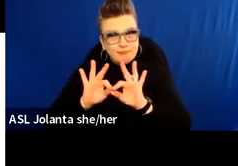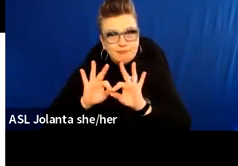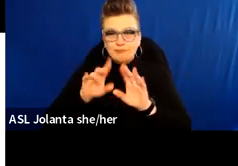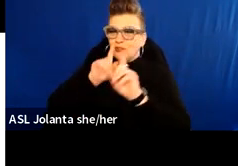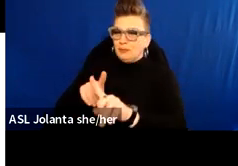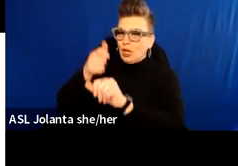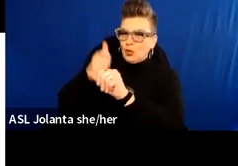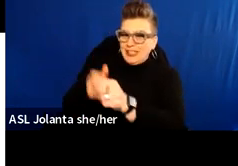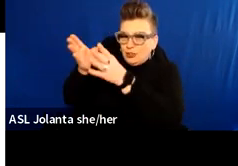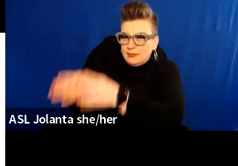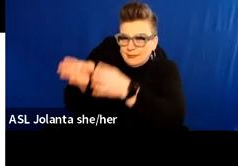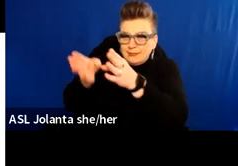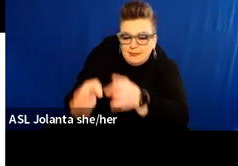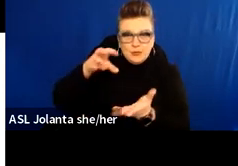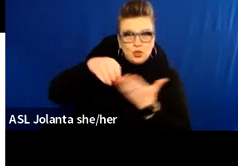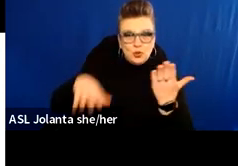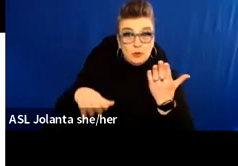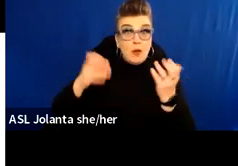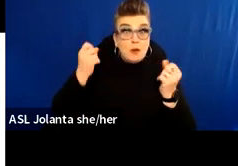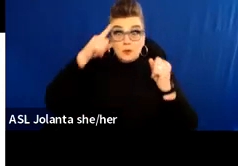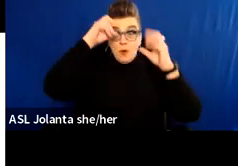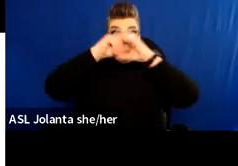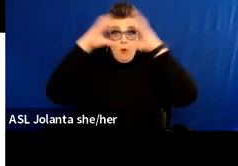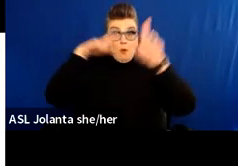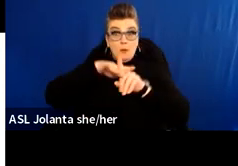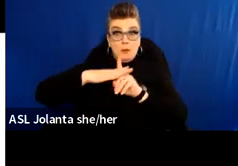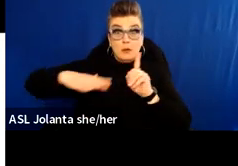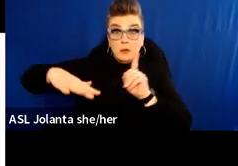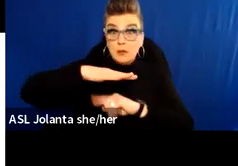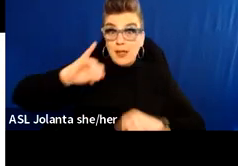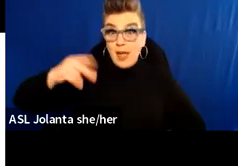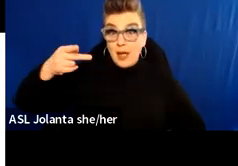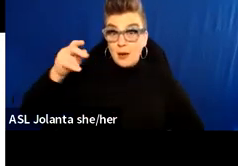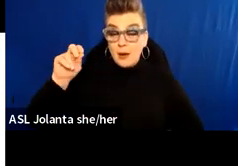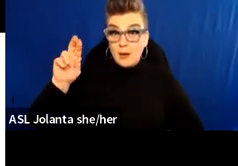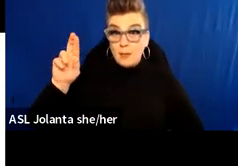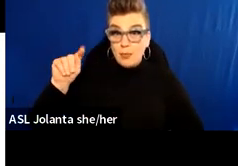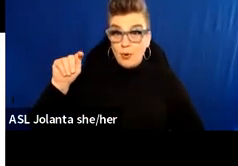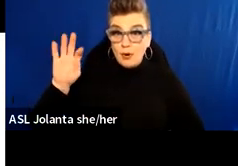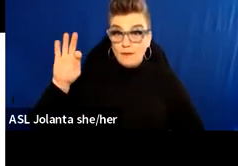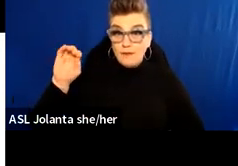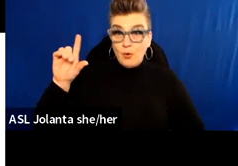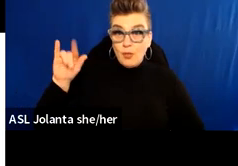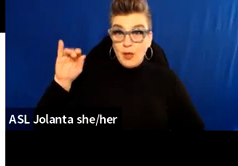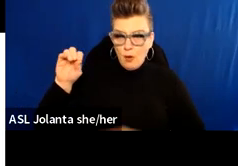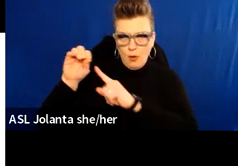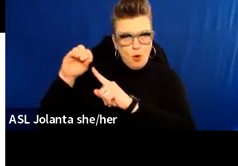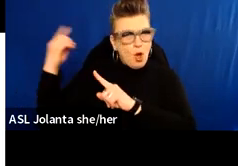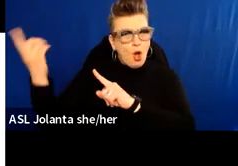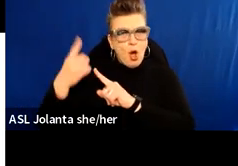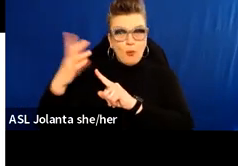students and so within the context of the portfolio which i think will always have space for